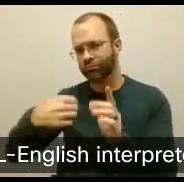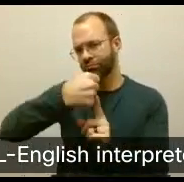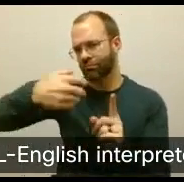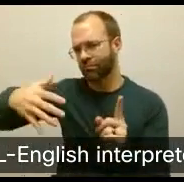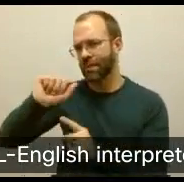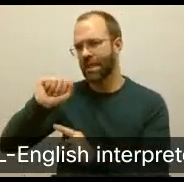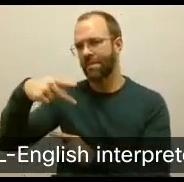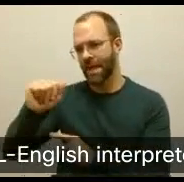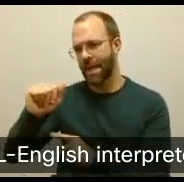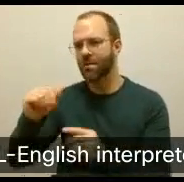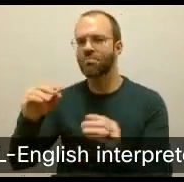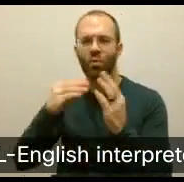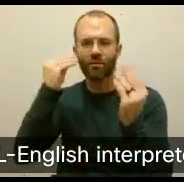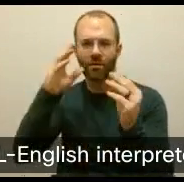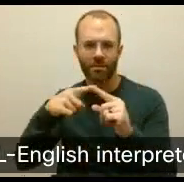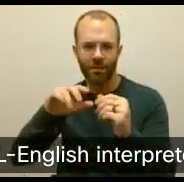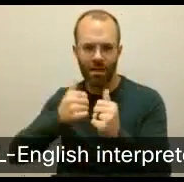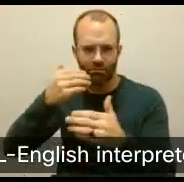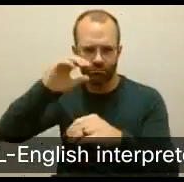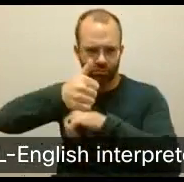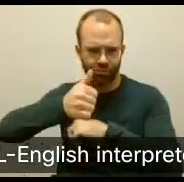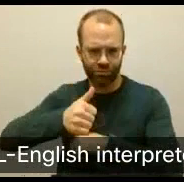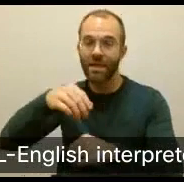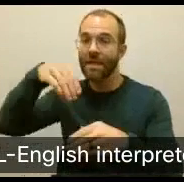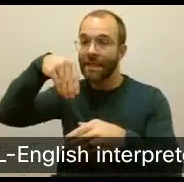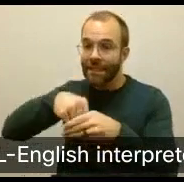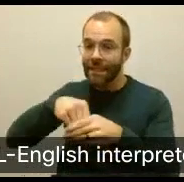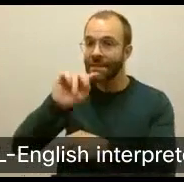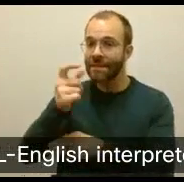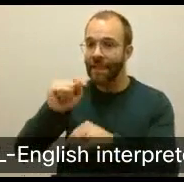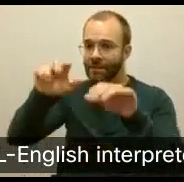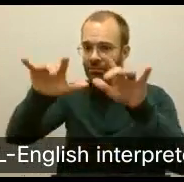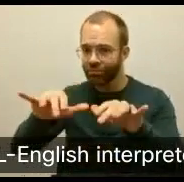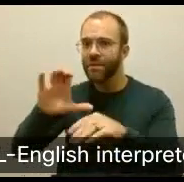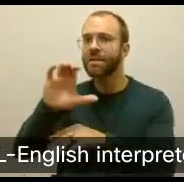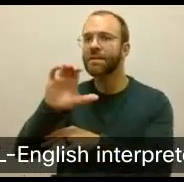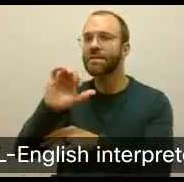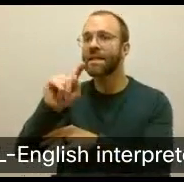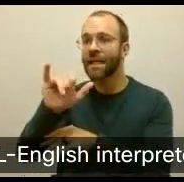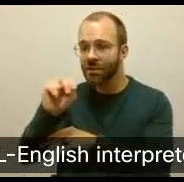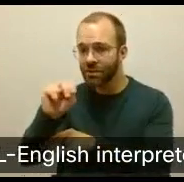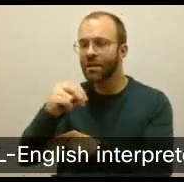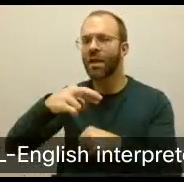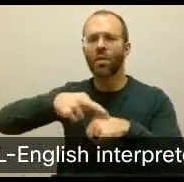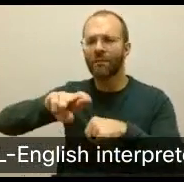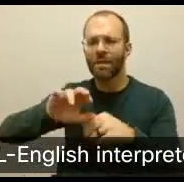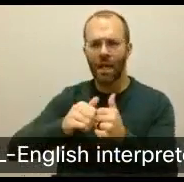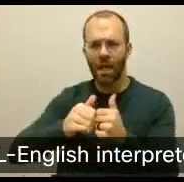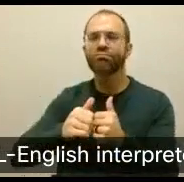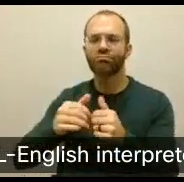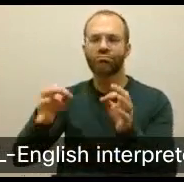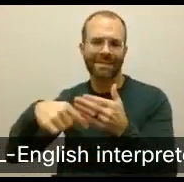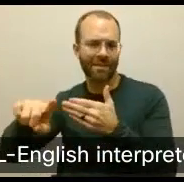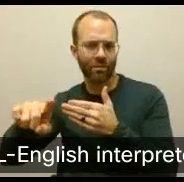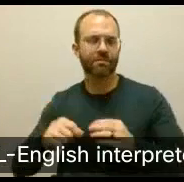workshop for more information on how to do in-text citations and references. If we don't give credit to the